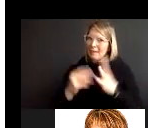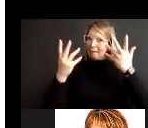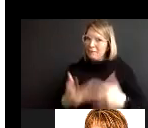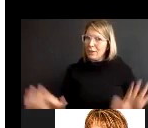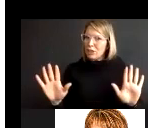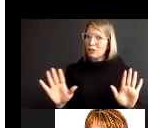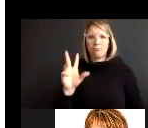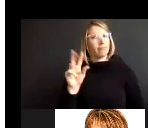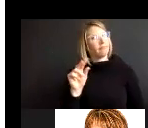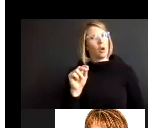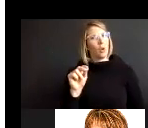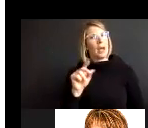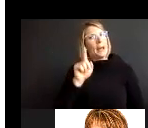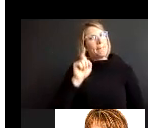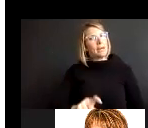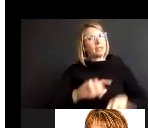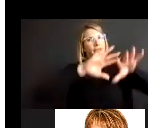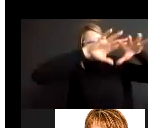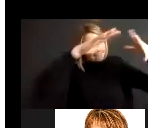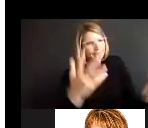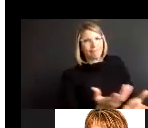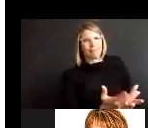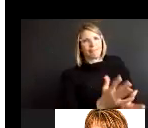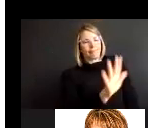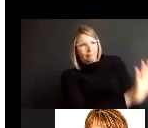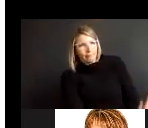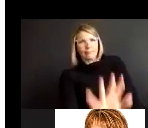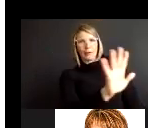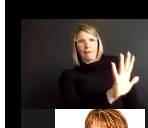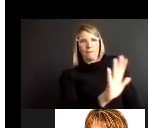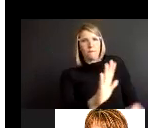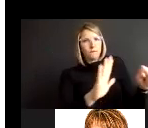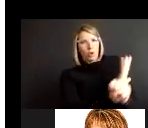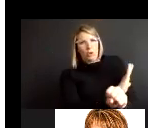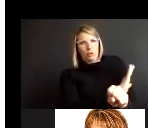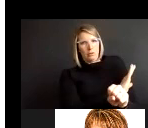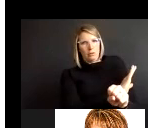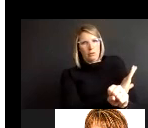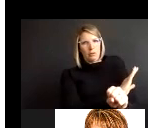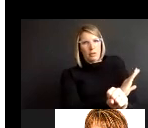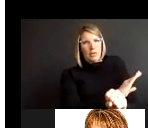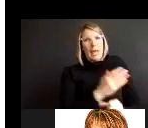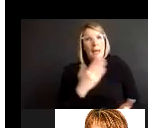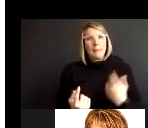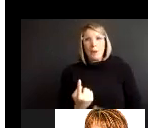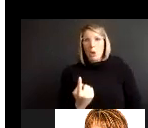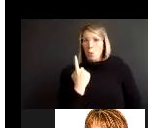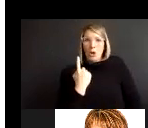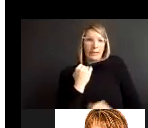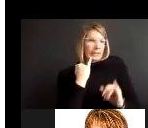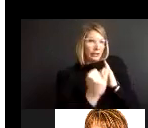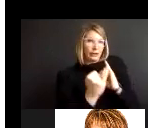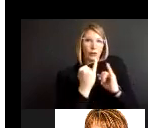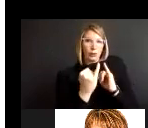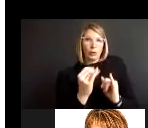well, particularly for social work, where the tool is the clinical interview. And it's the clinical